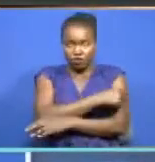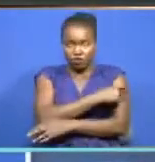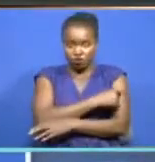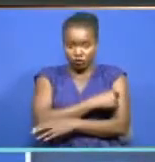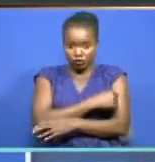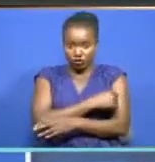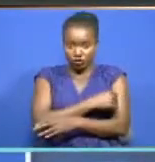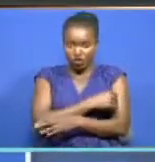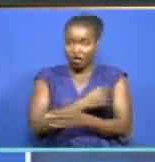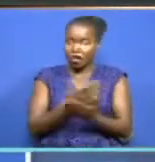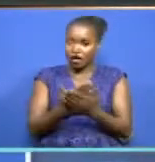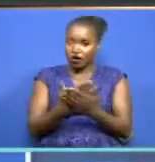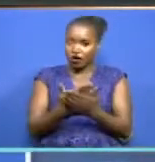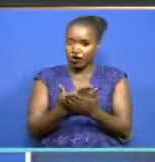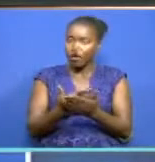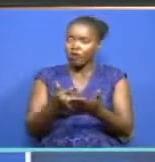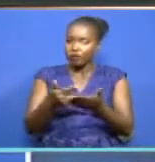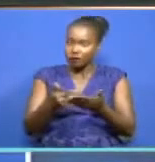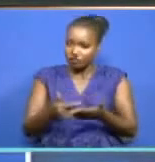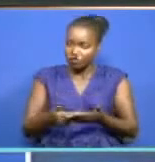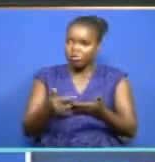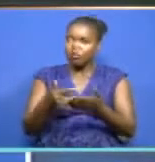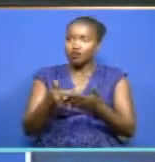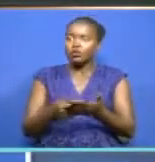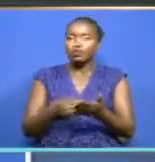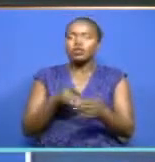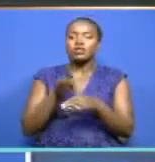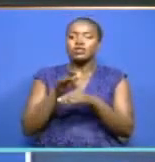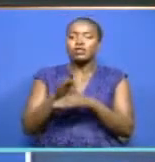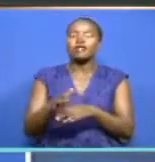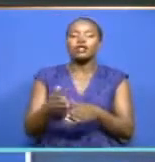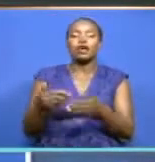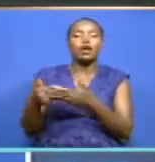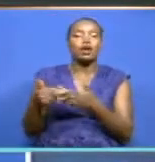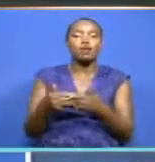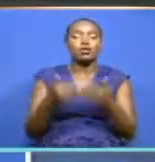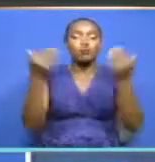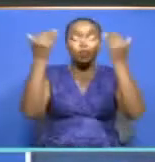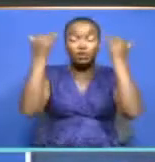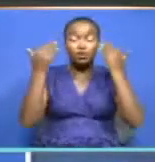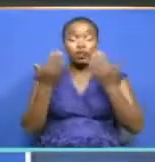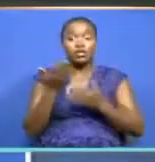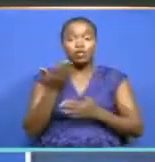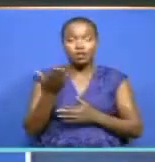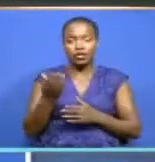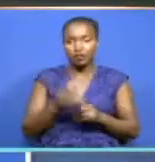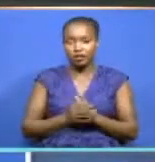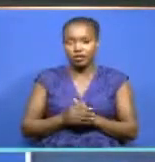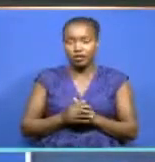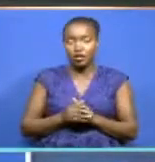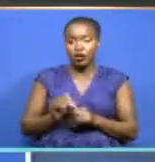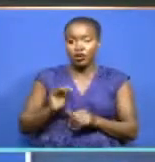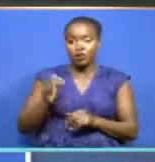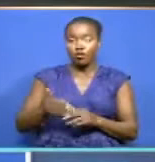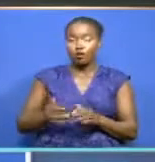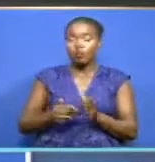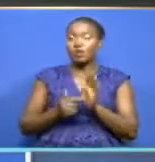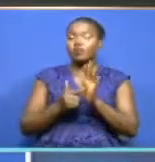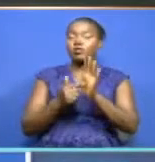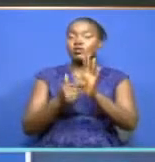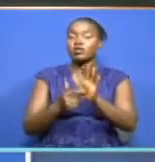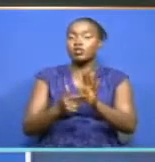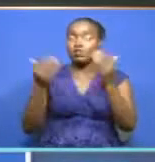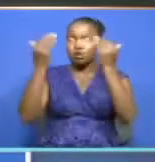undercover journalist to sell a child has been arraigned in court. Makallah Leparan was Wednesday presented in